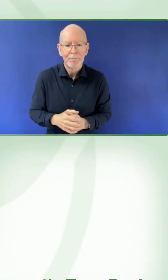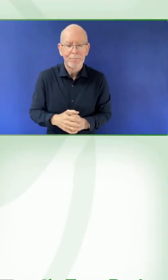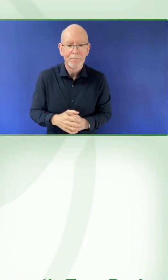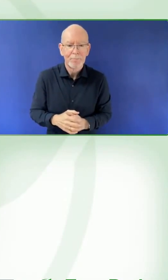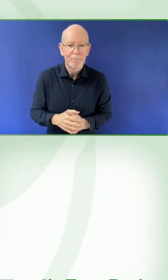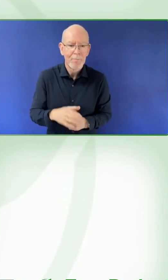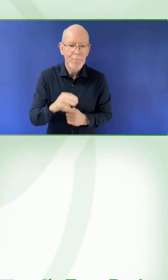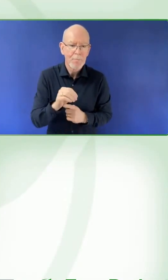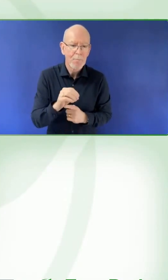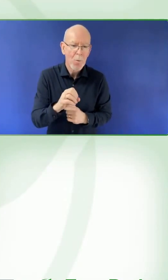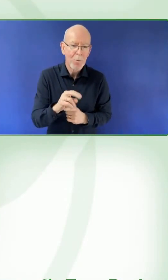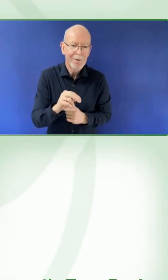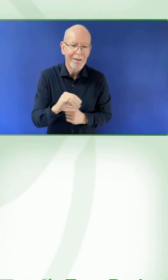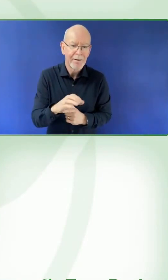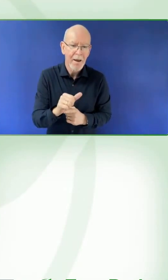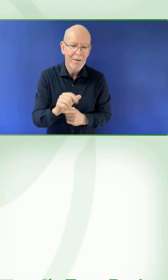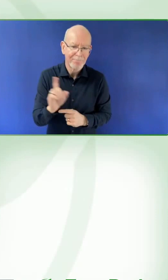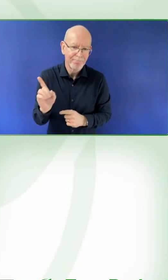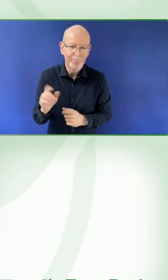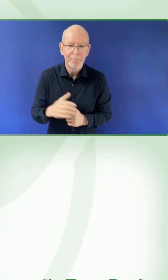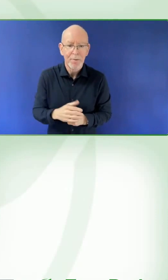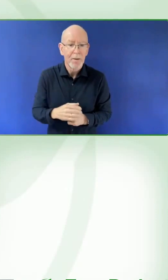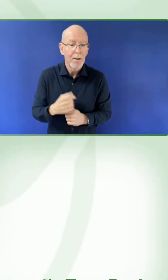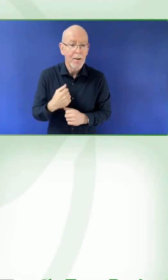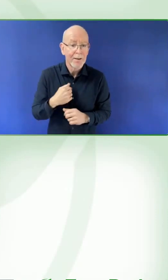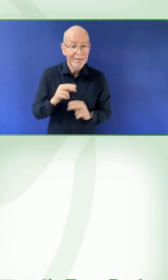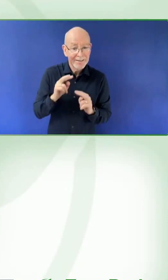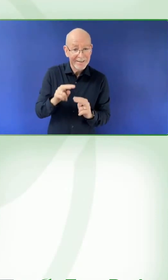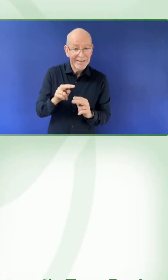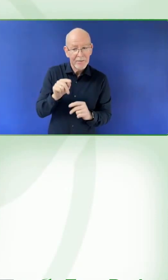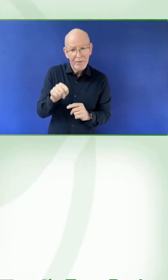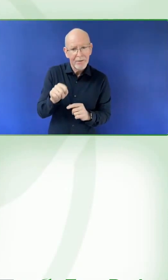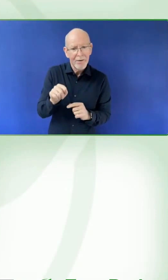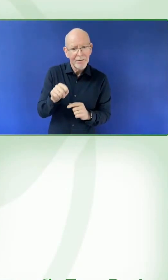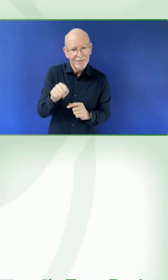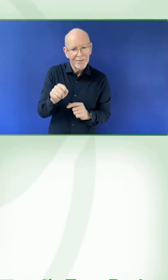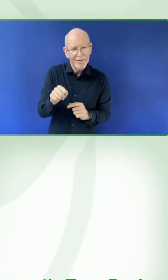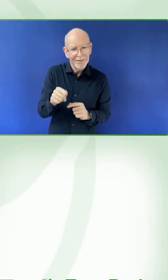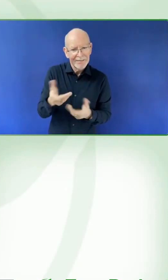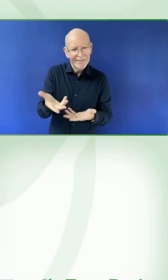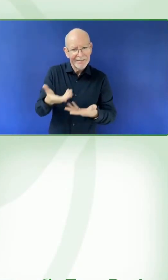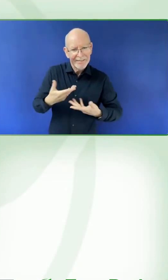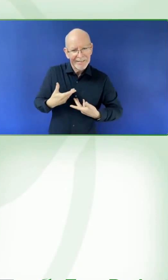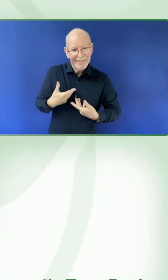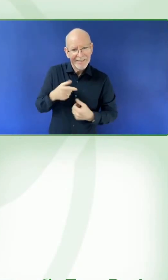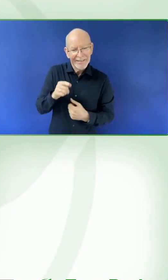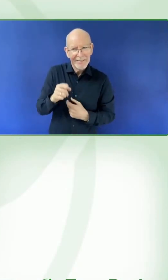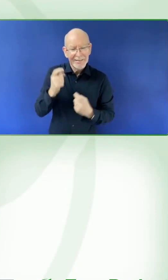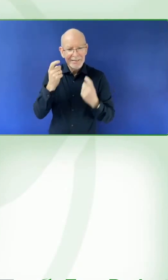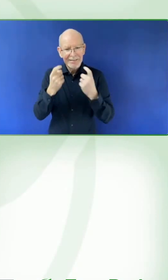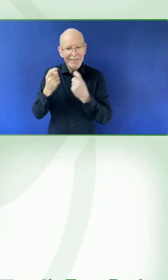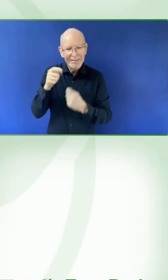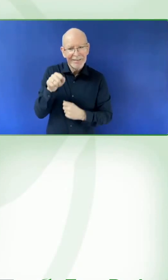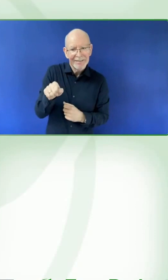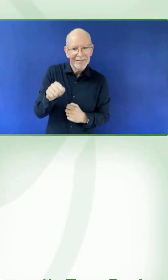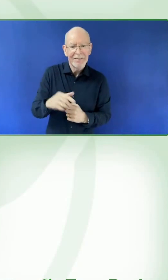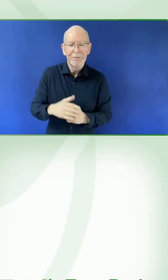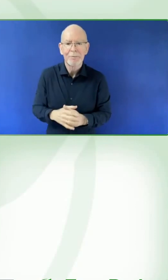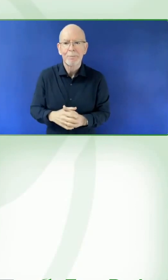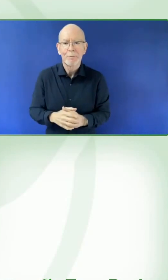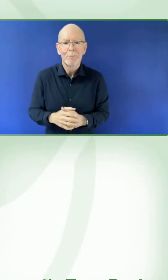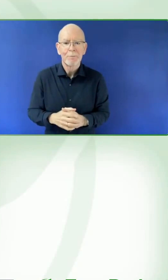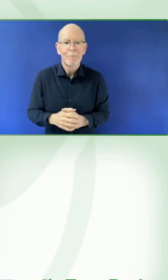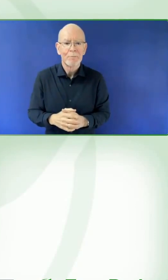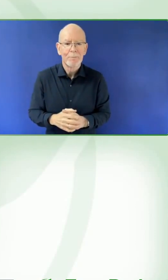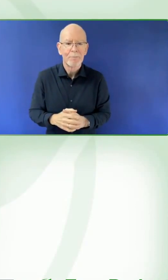select, and the main barrier we face have to do with cultural conceptions and the outlines that